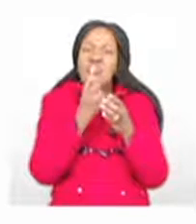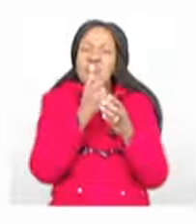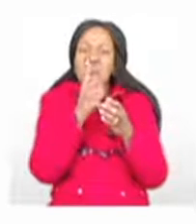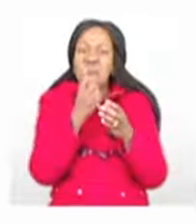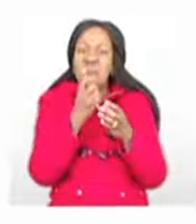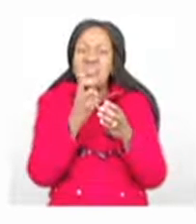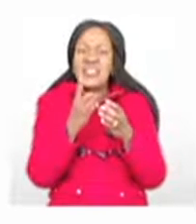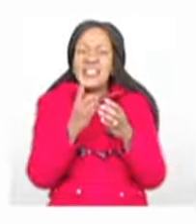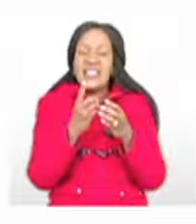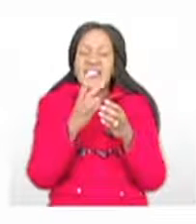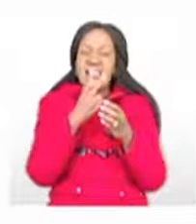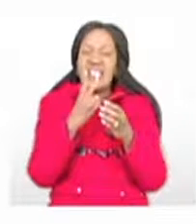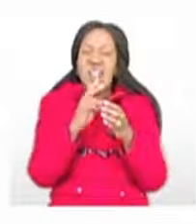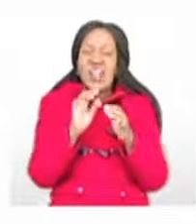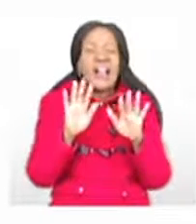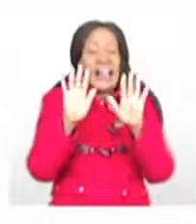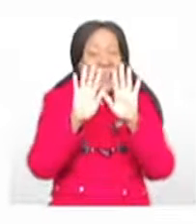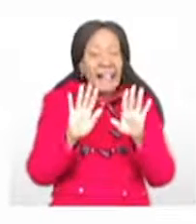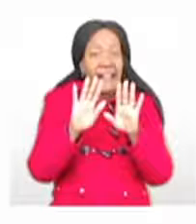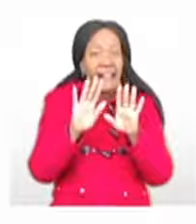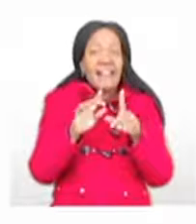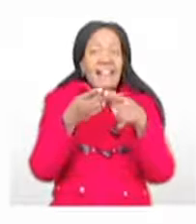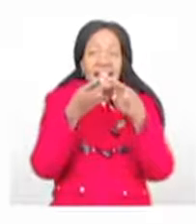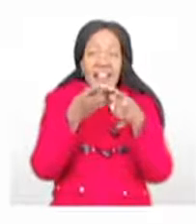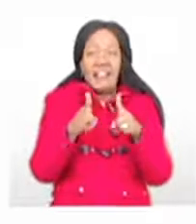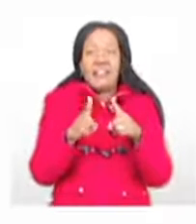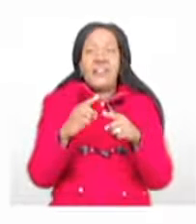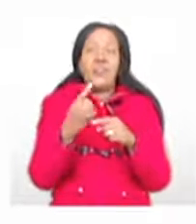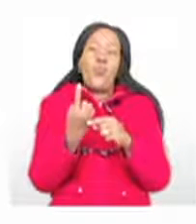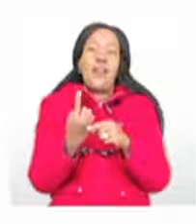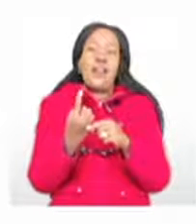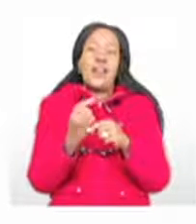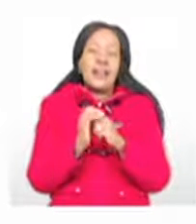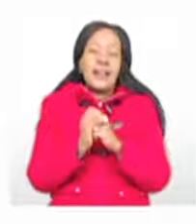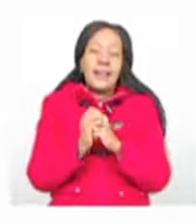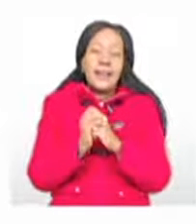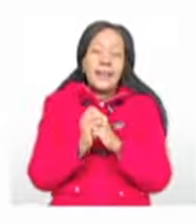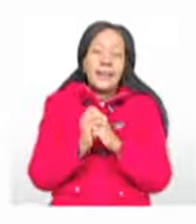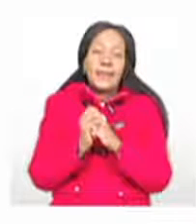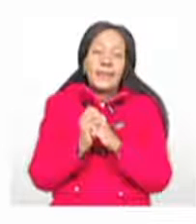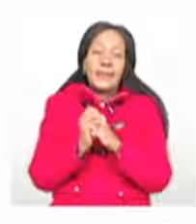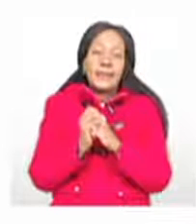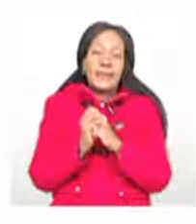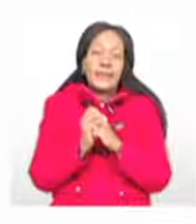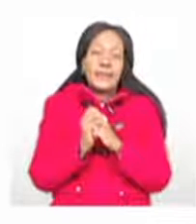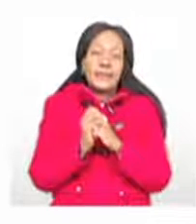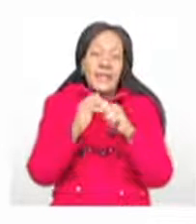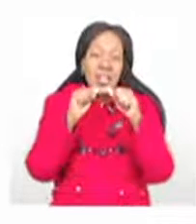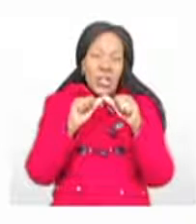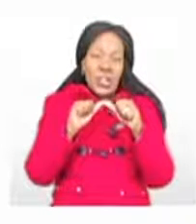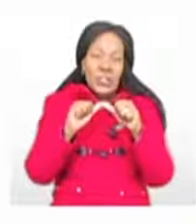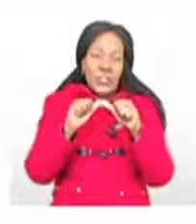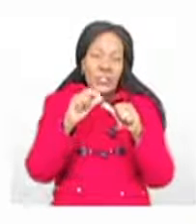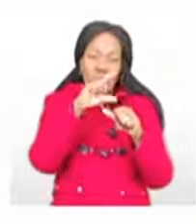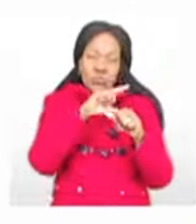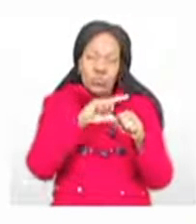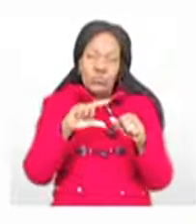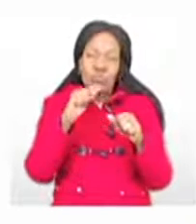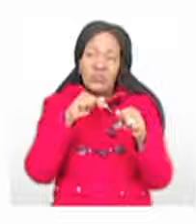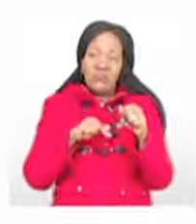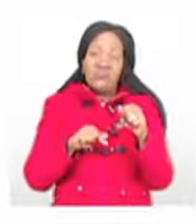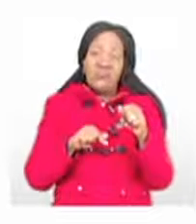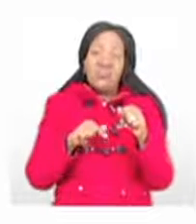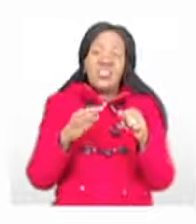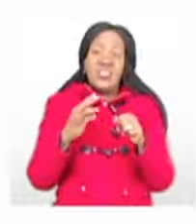out and color in the one that is different. Let's move on to the